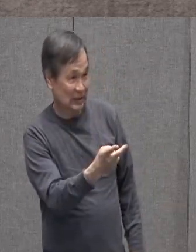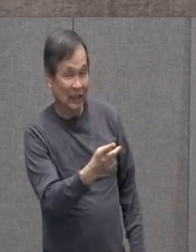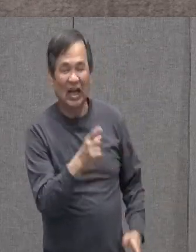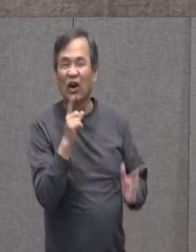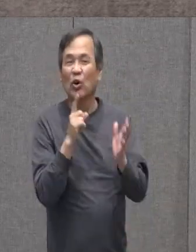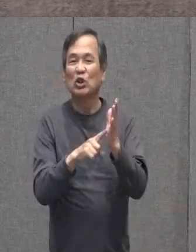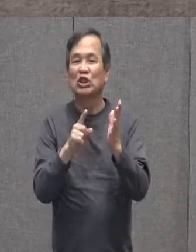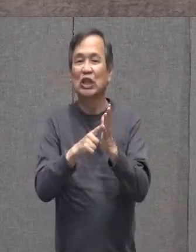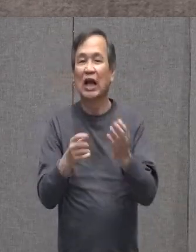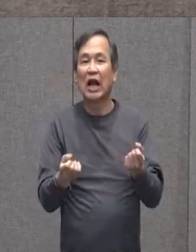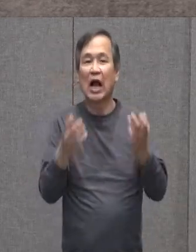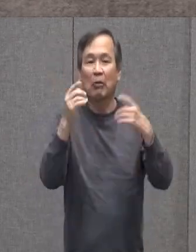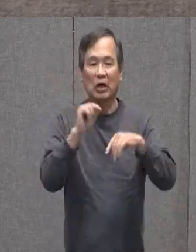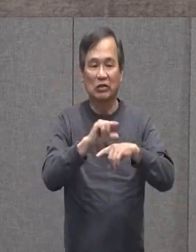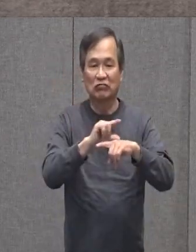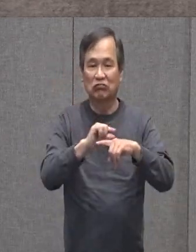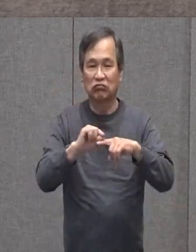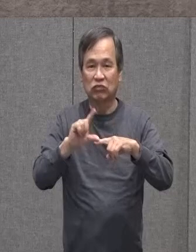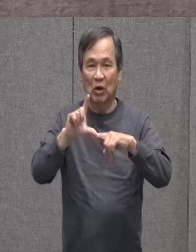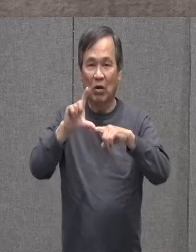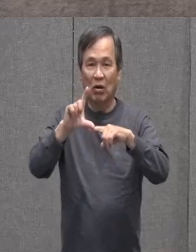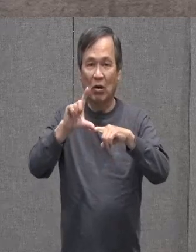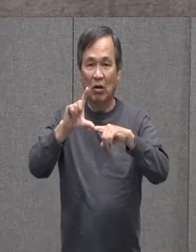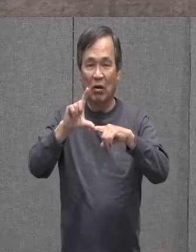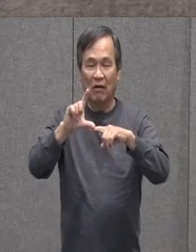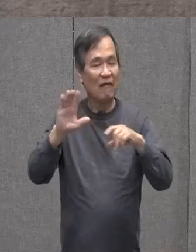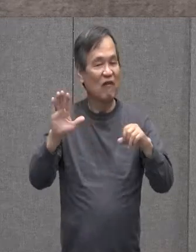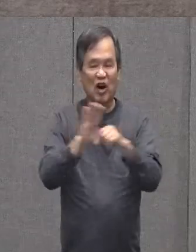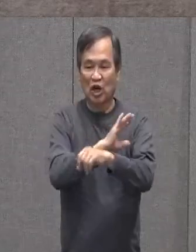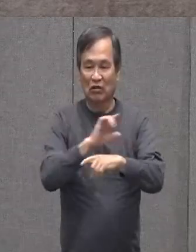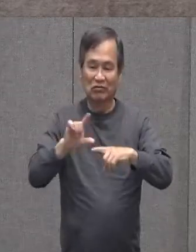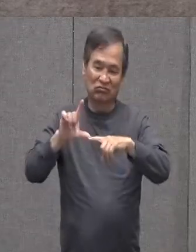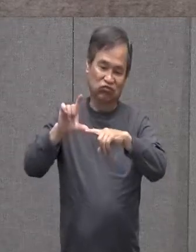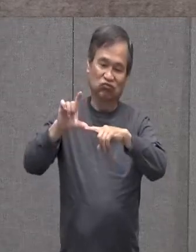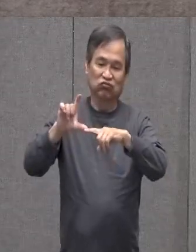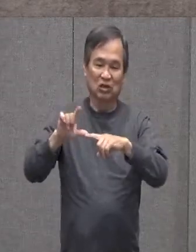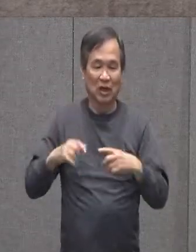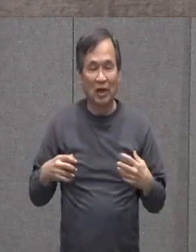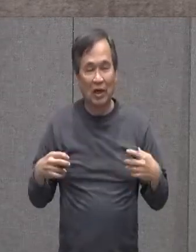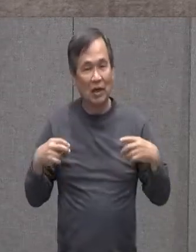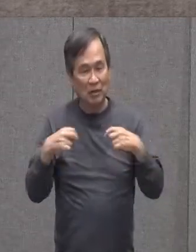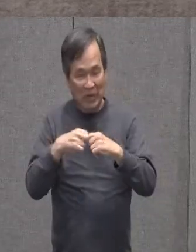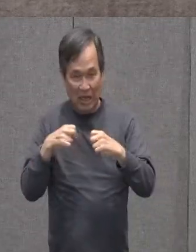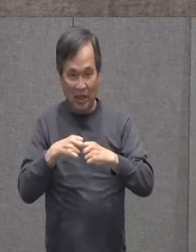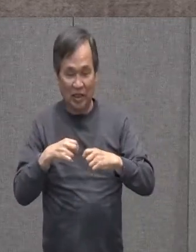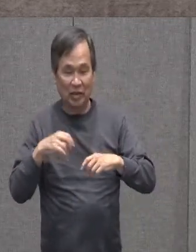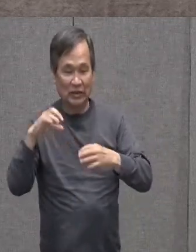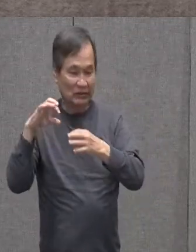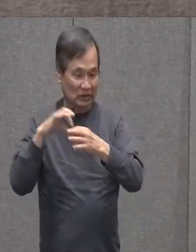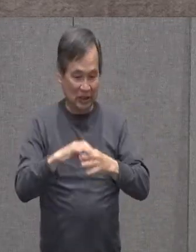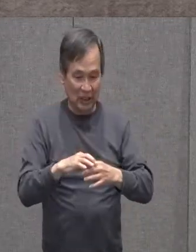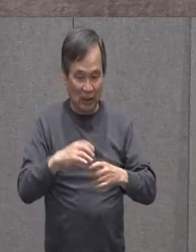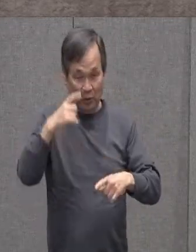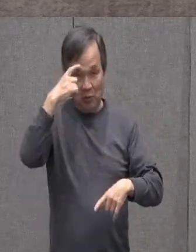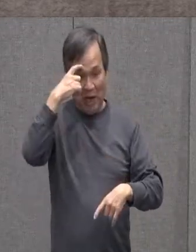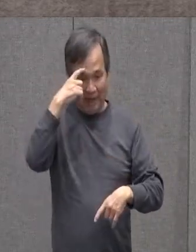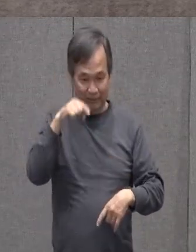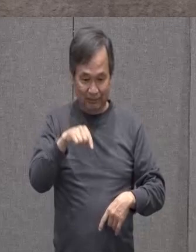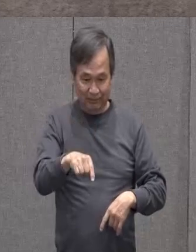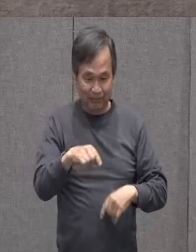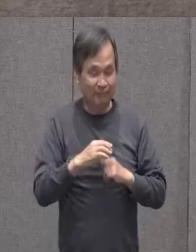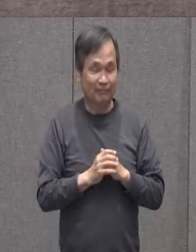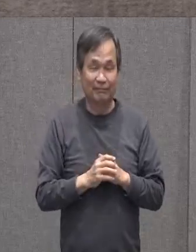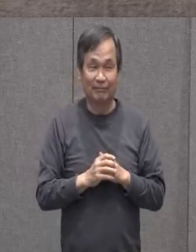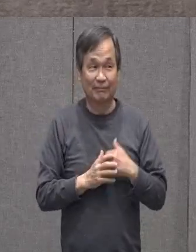to see how much power it has, and it's all fully charged up. And the battery has a cord that connects to the brain.